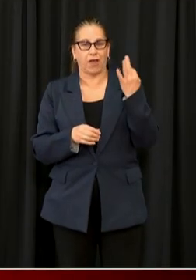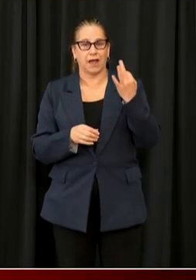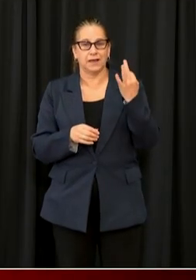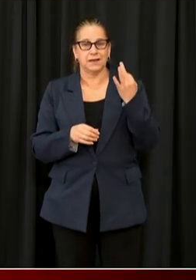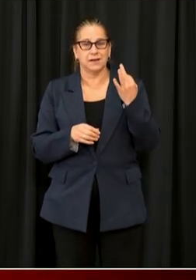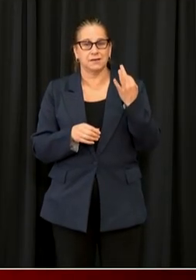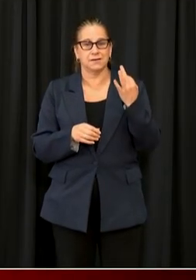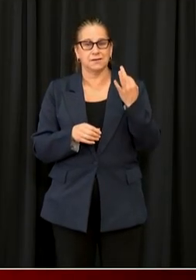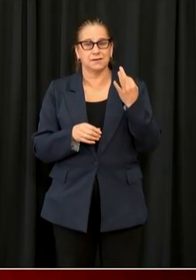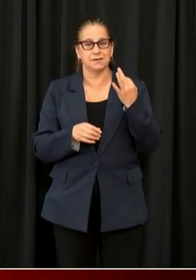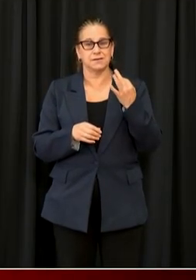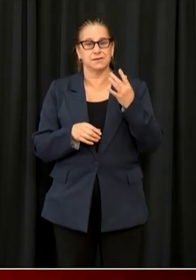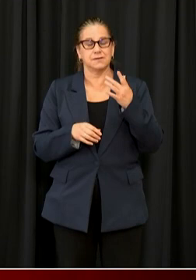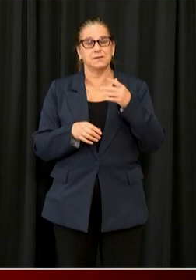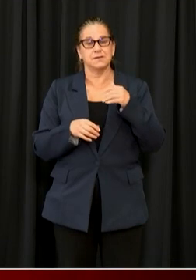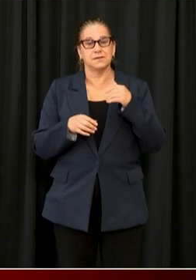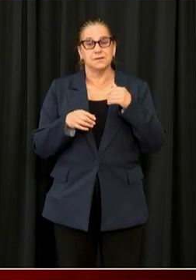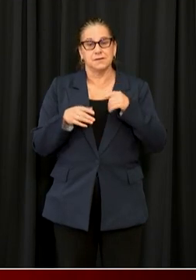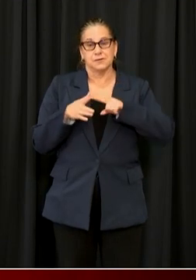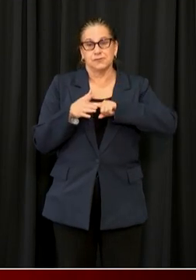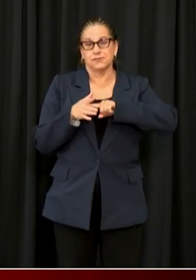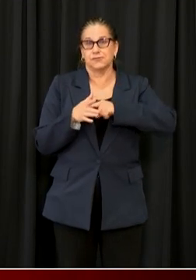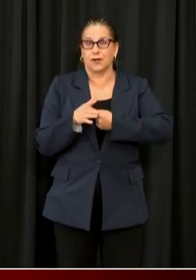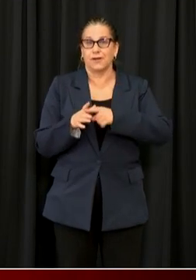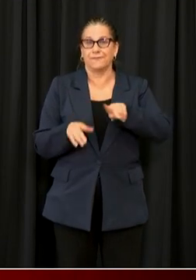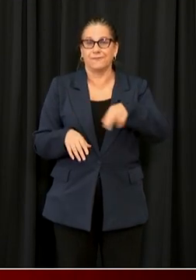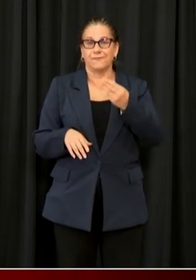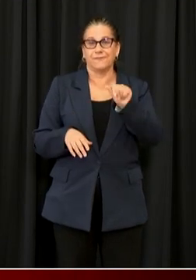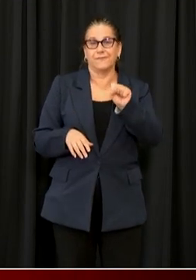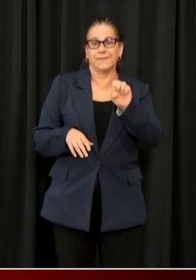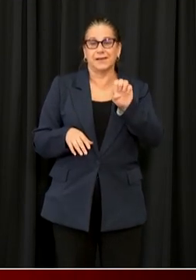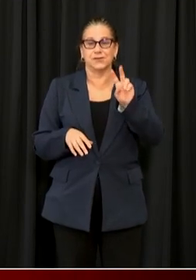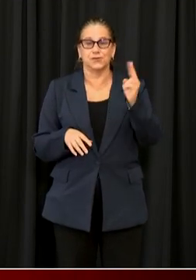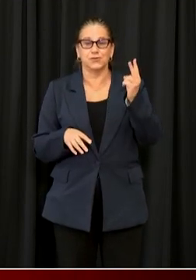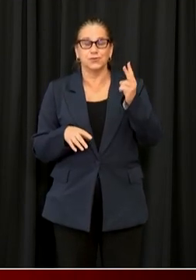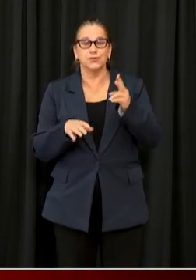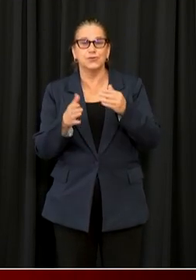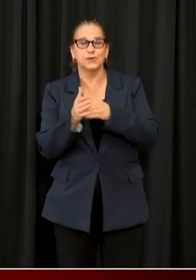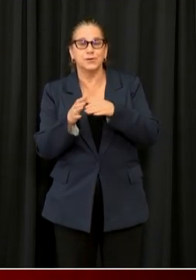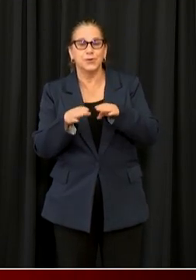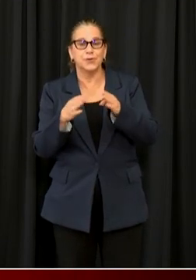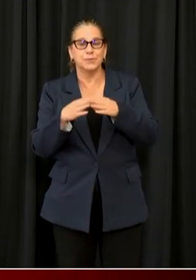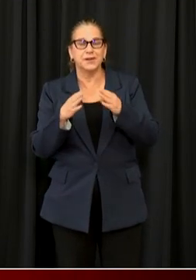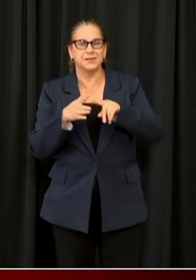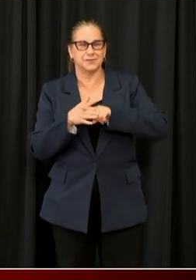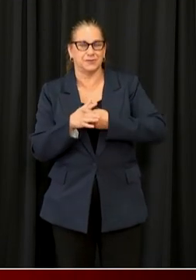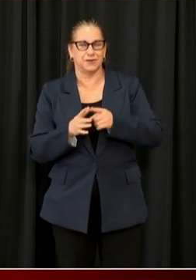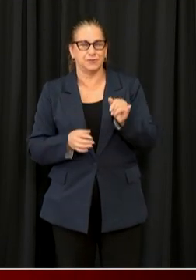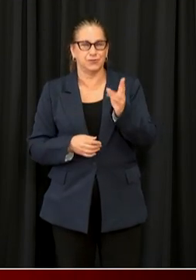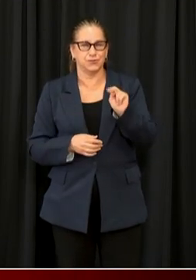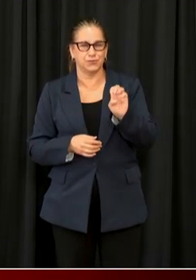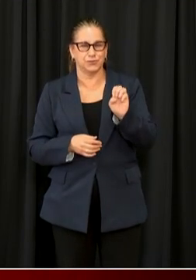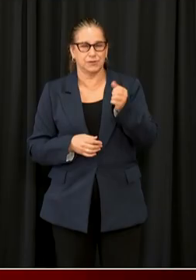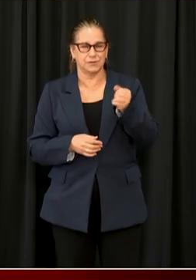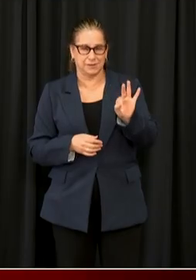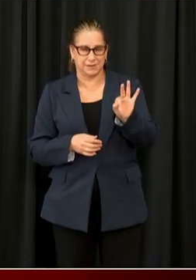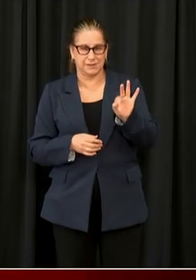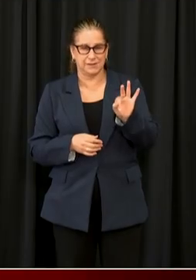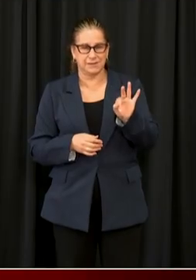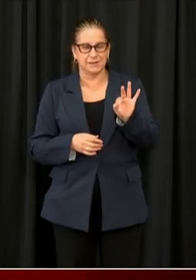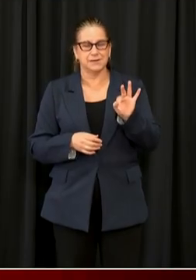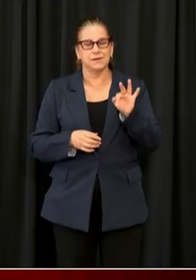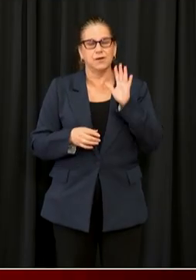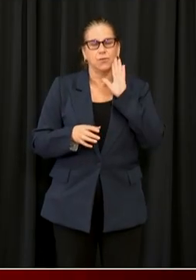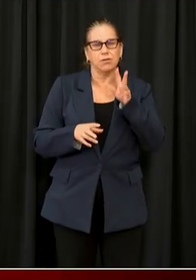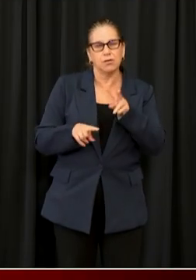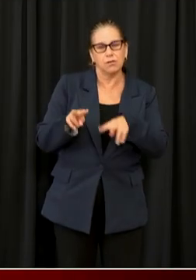19th. We will be monitoring data very closely, and we will believe in the coming days we will also